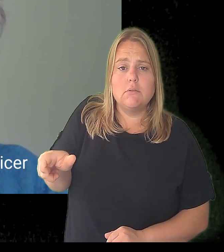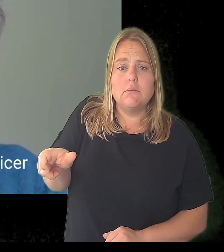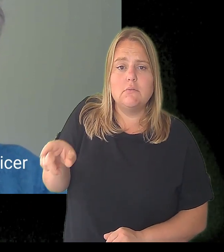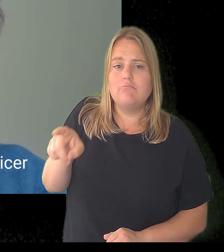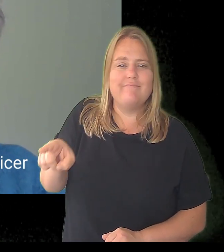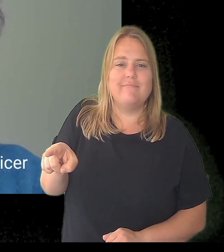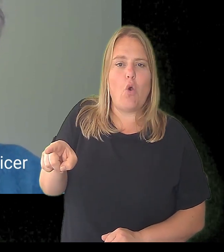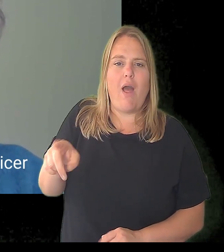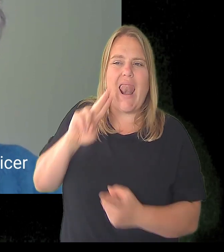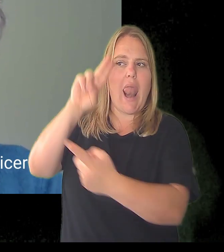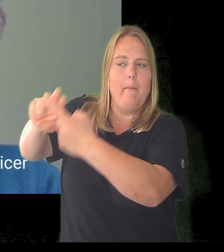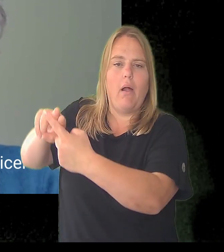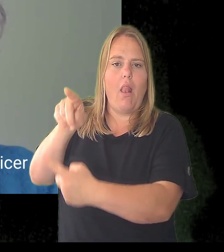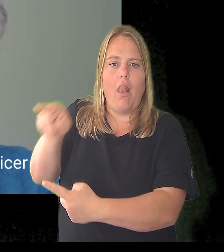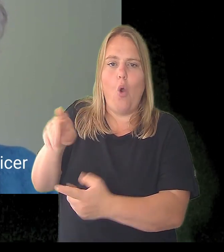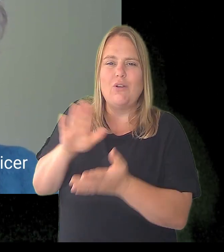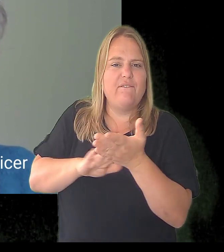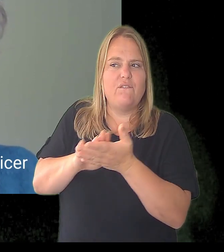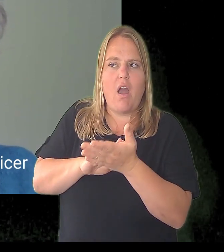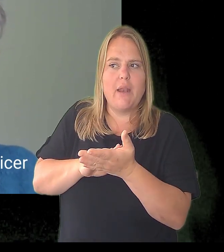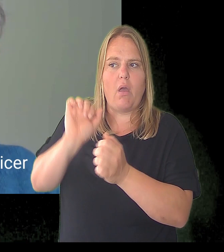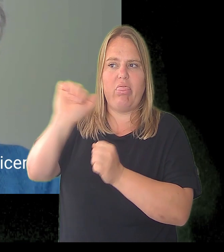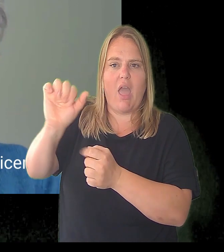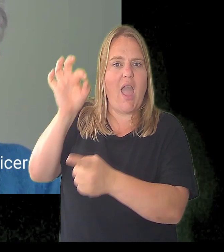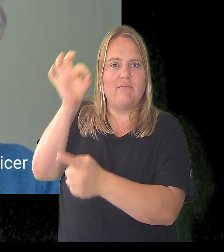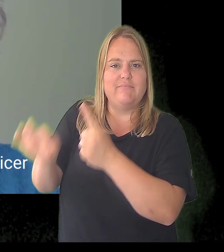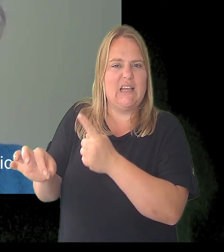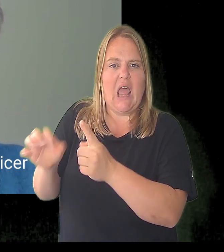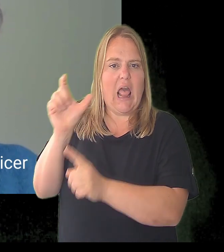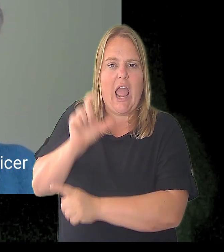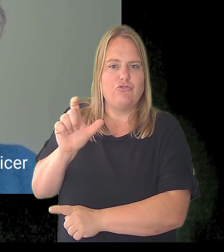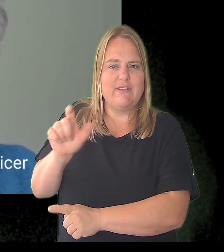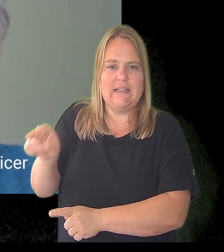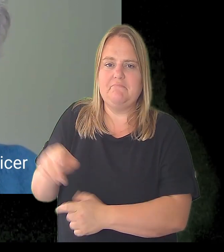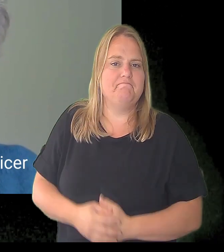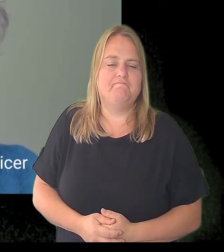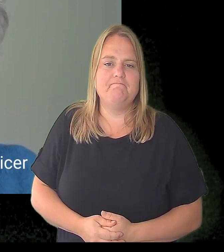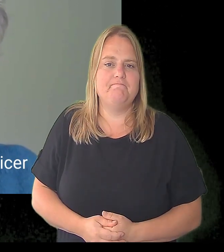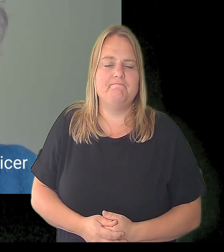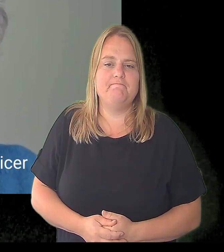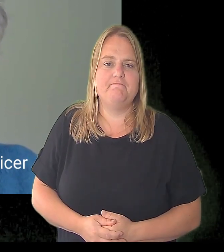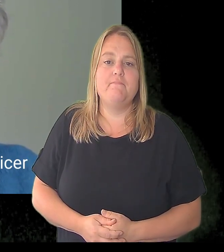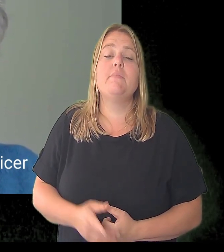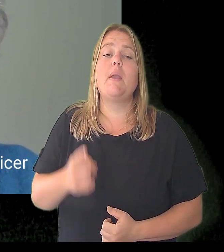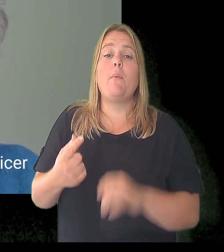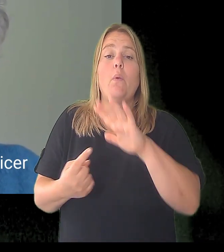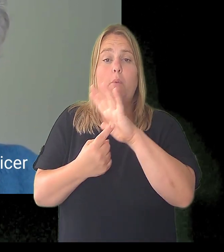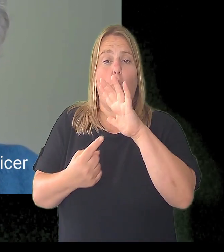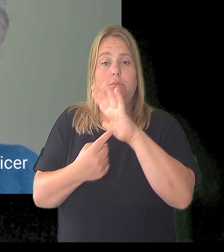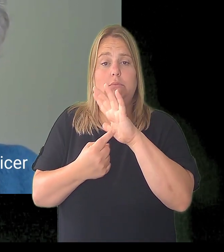to each person as a person, rather than labelling someone or defining somebody by that particular thing